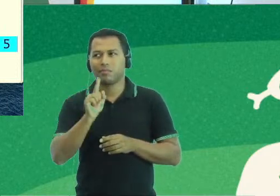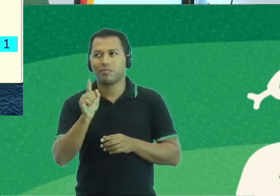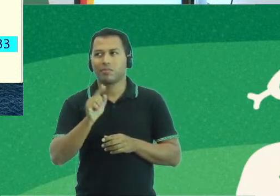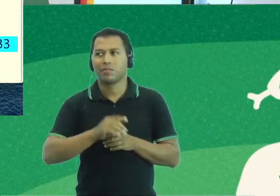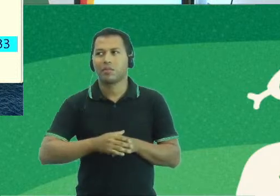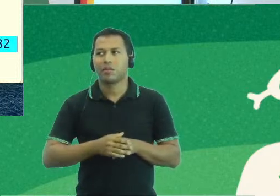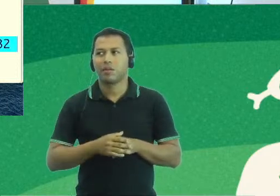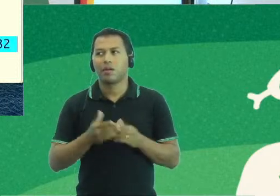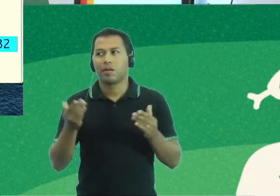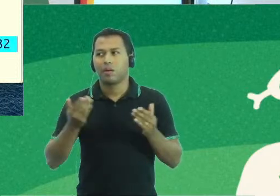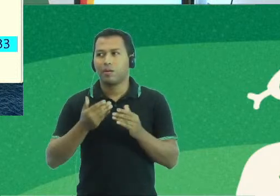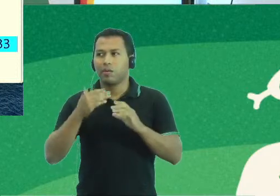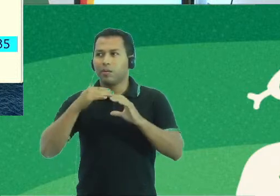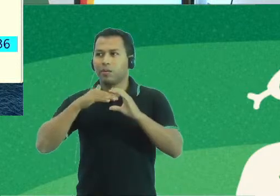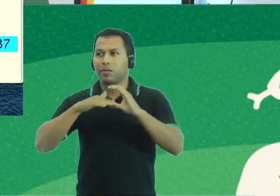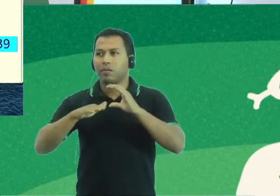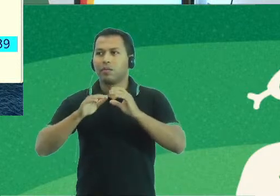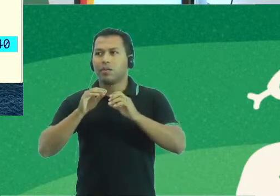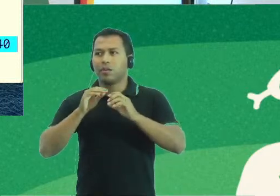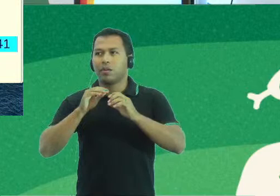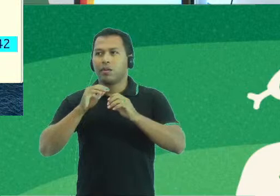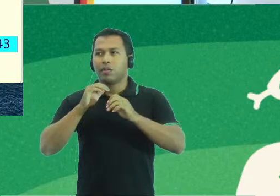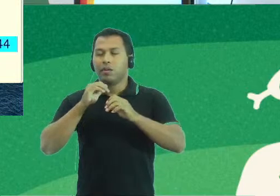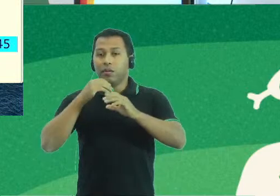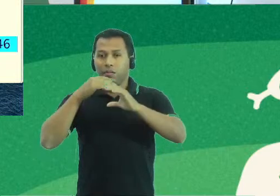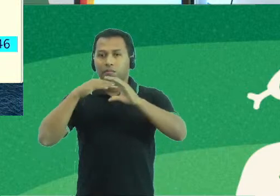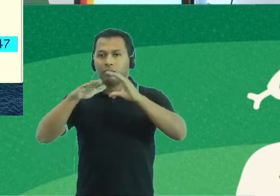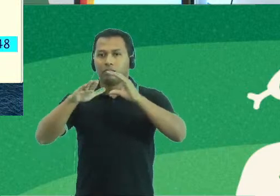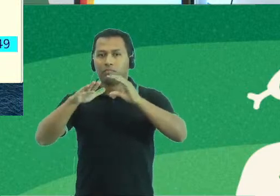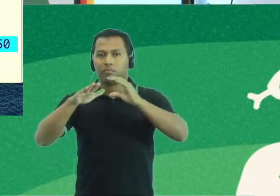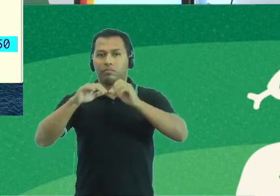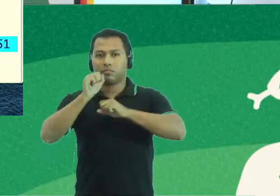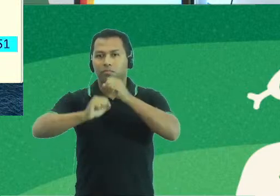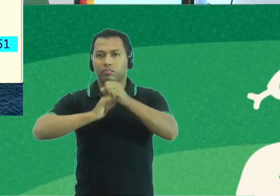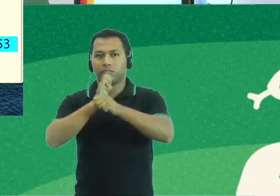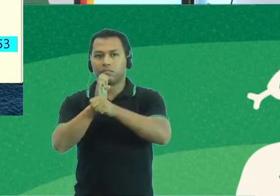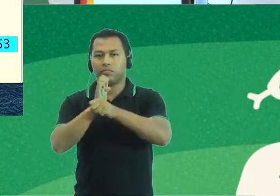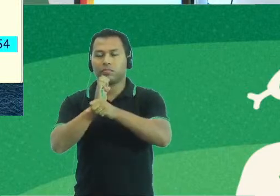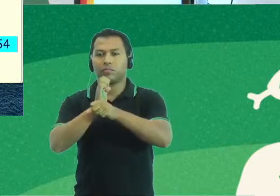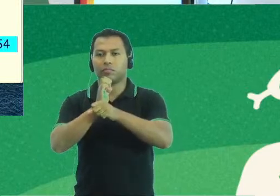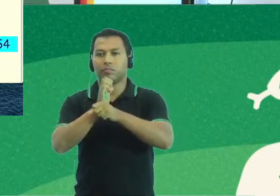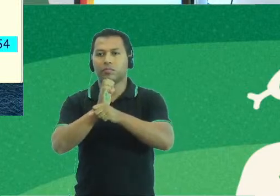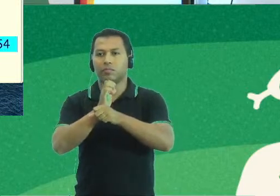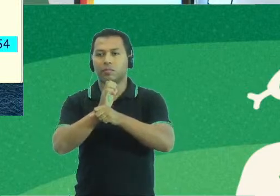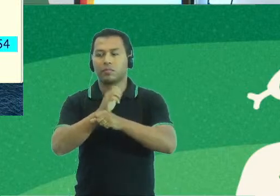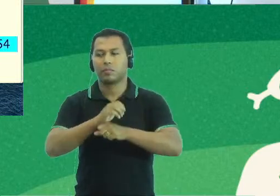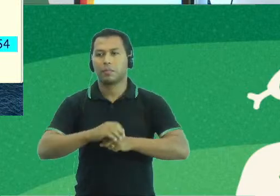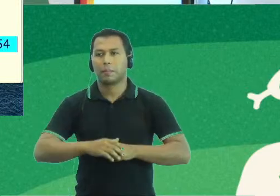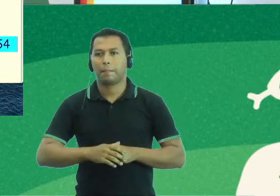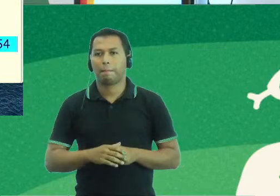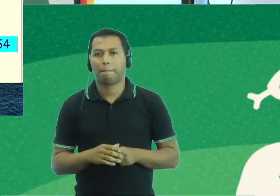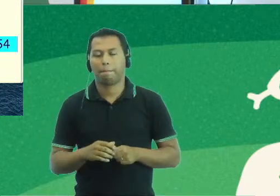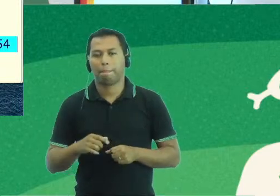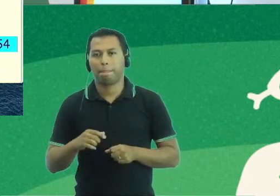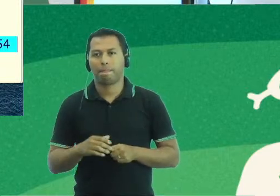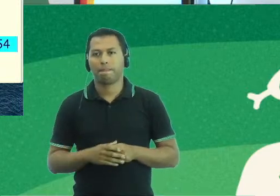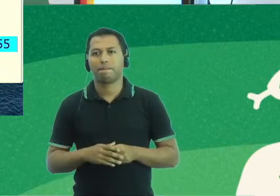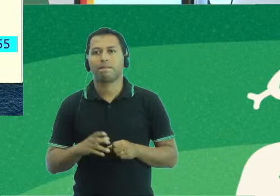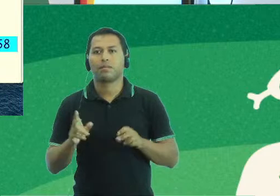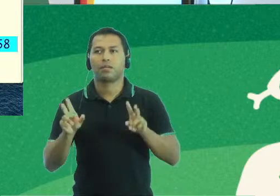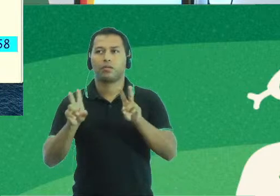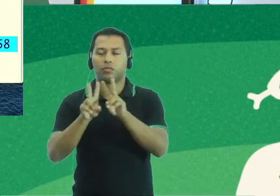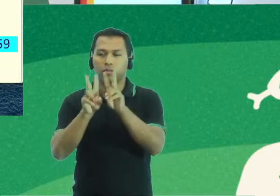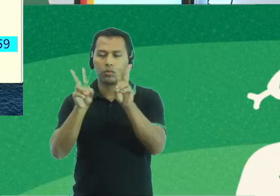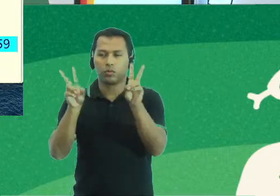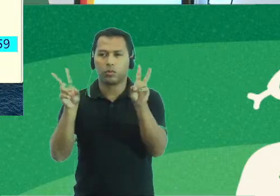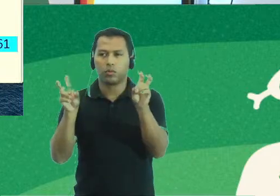Twilio email address, so my work email, sagnew@twilio.com. The subject will be, I'm